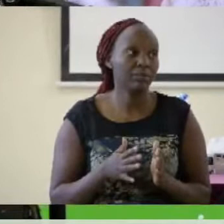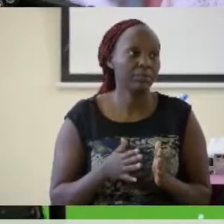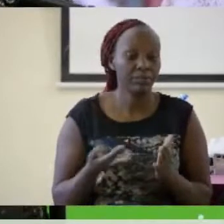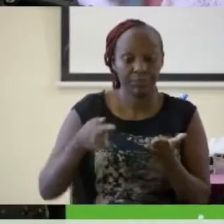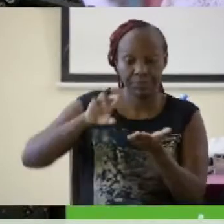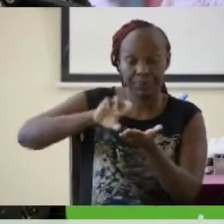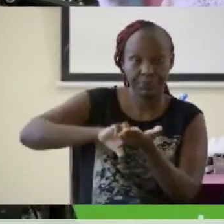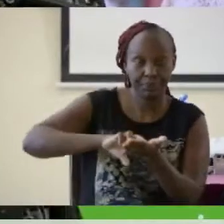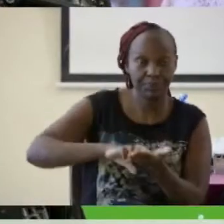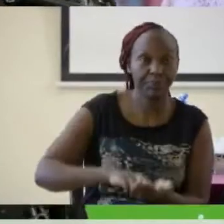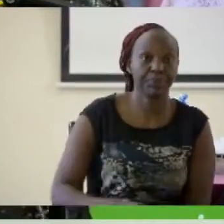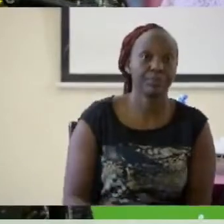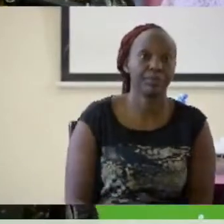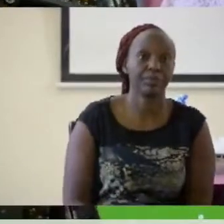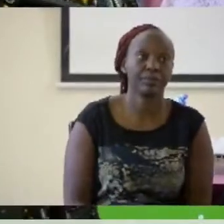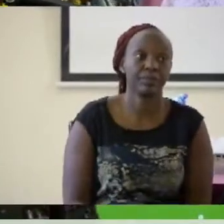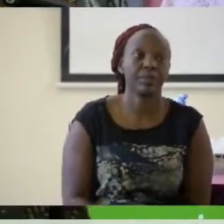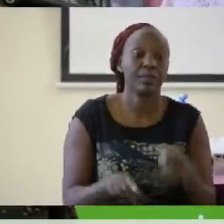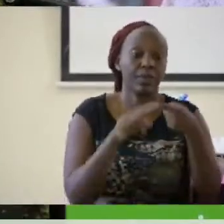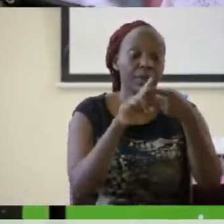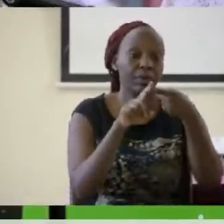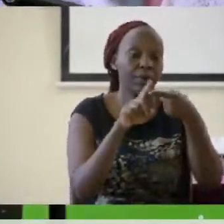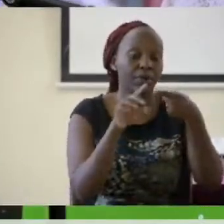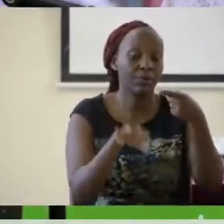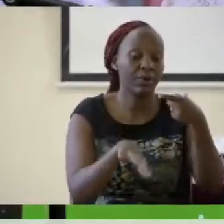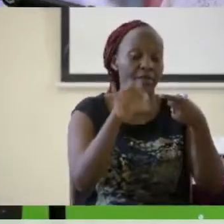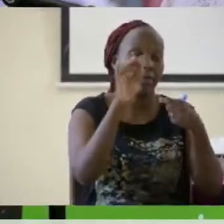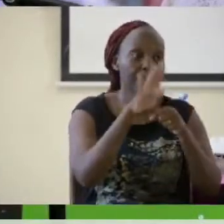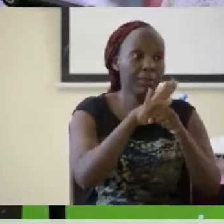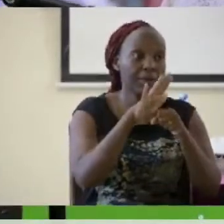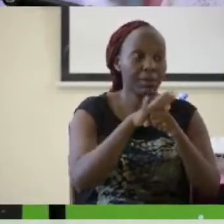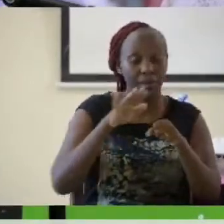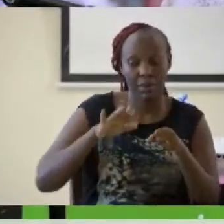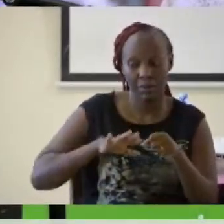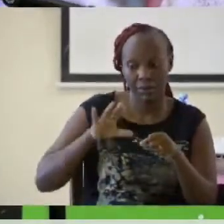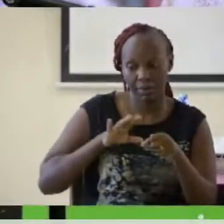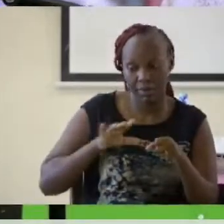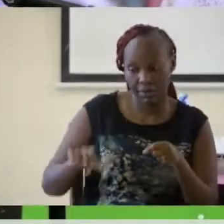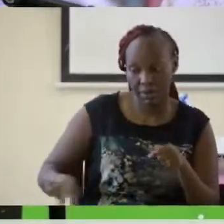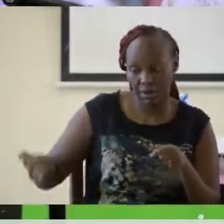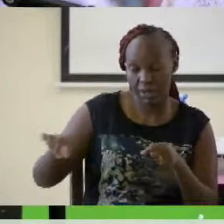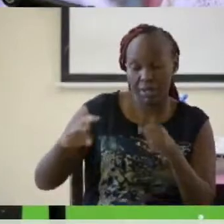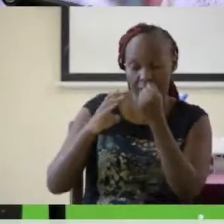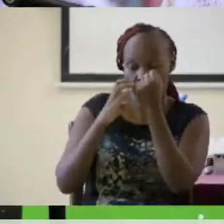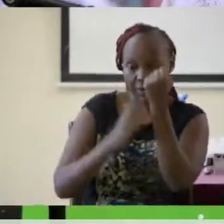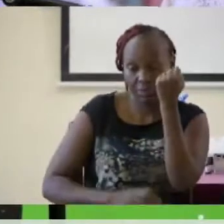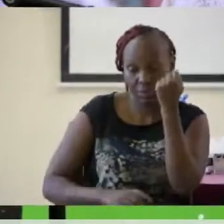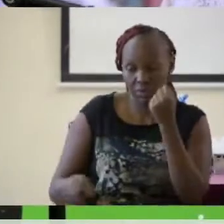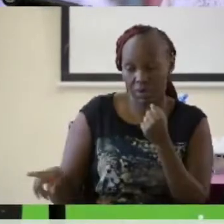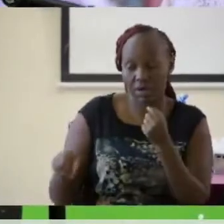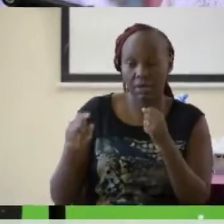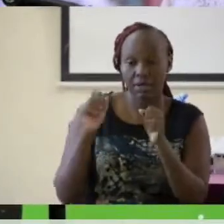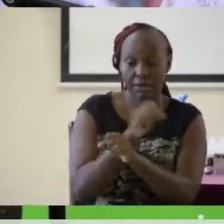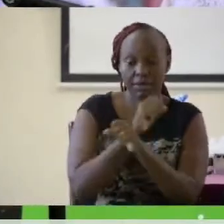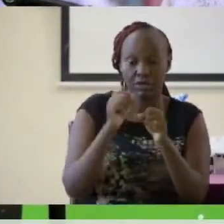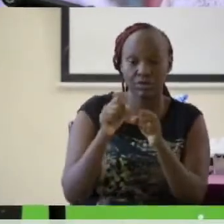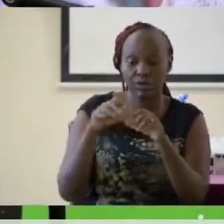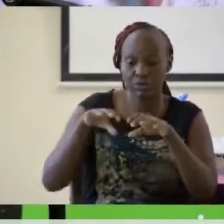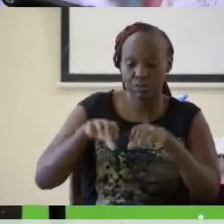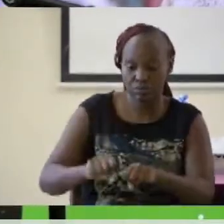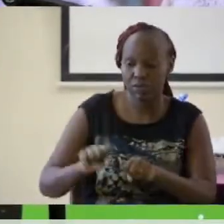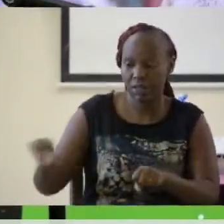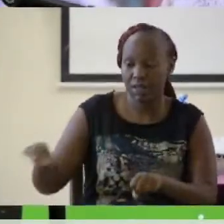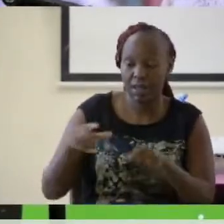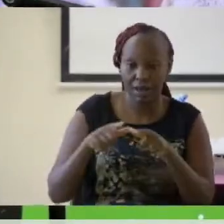repeat this. One, we found that many of the widows, because they were very poor, were not able to take possession of their